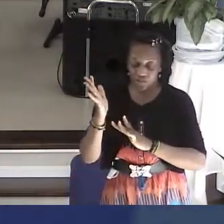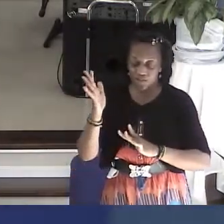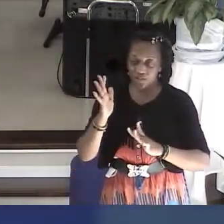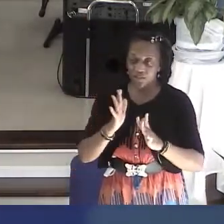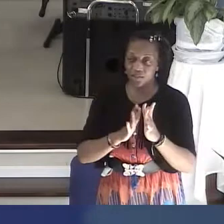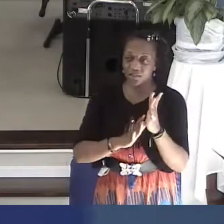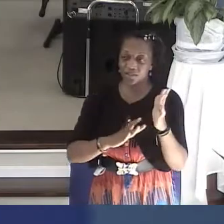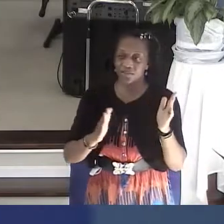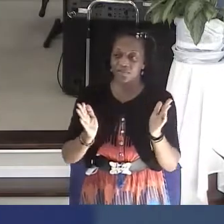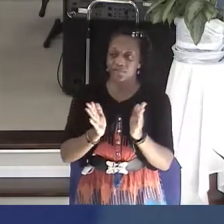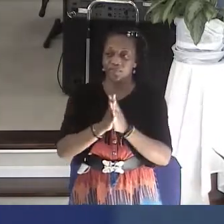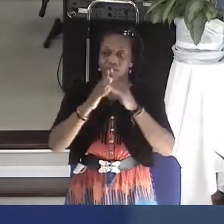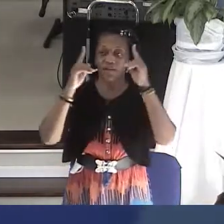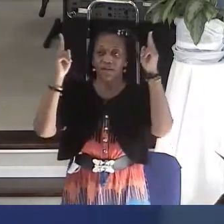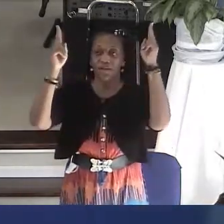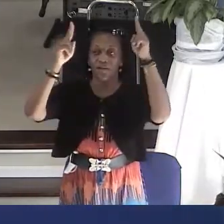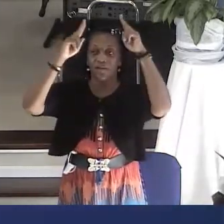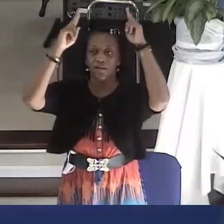Hallelujah.